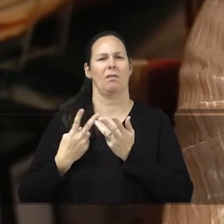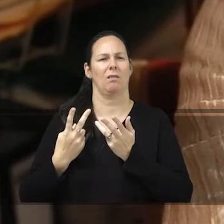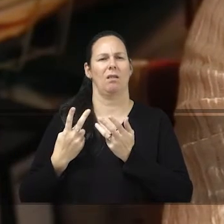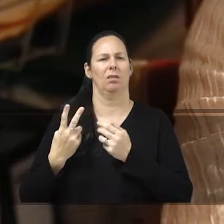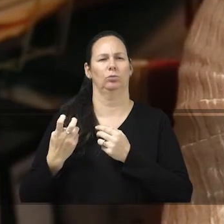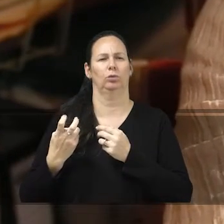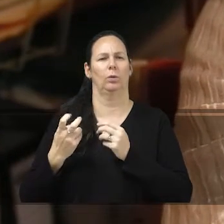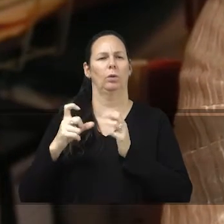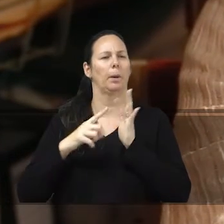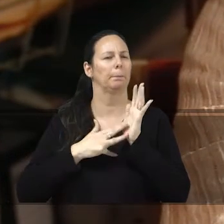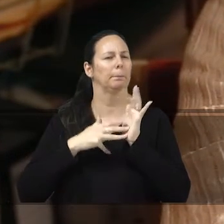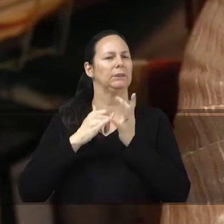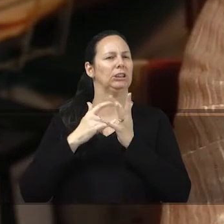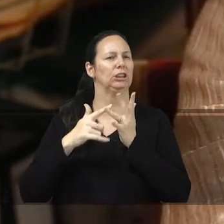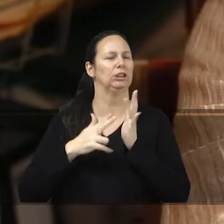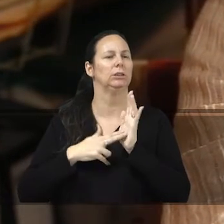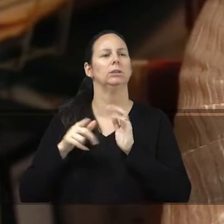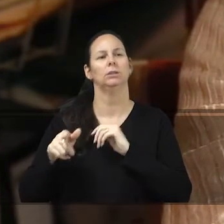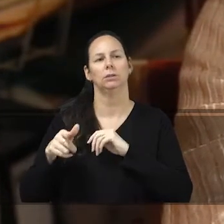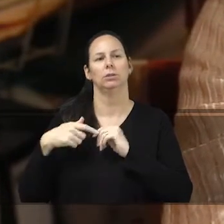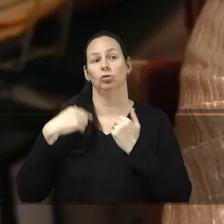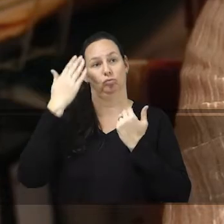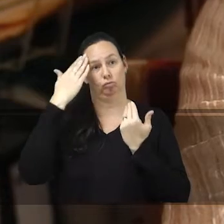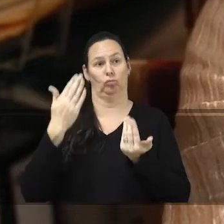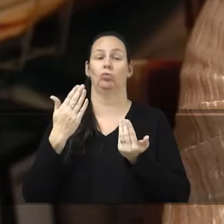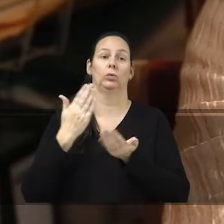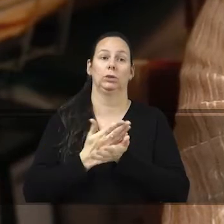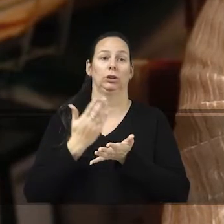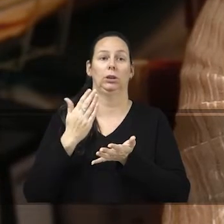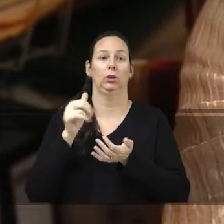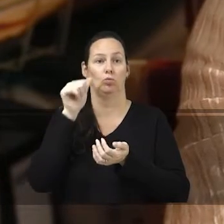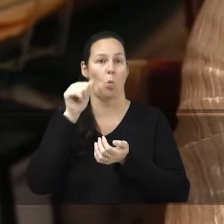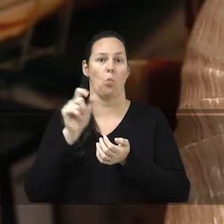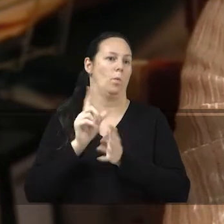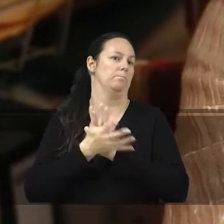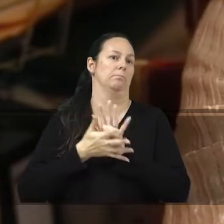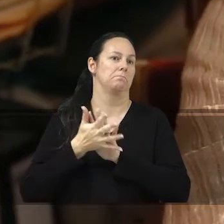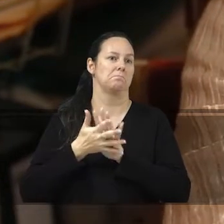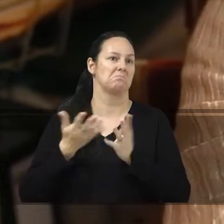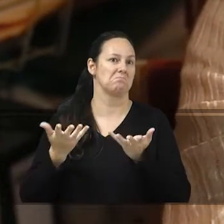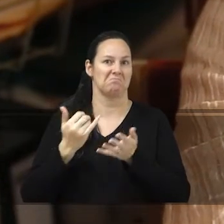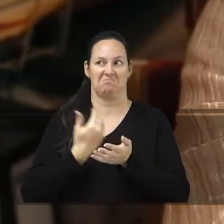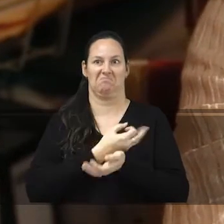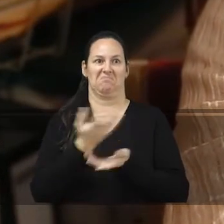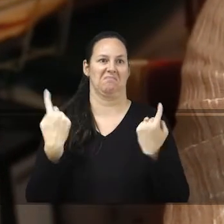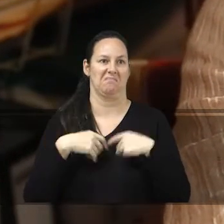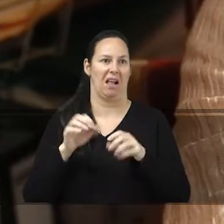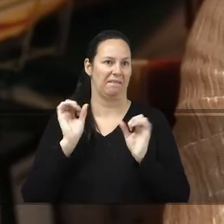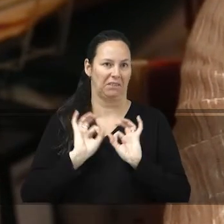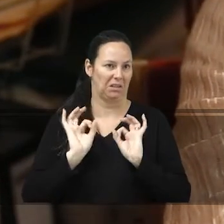was 2 commissions and 1 other. I don't actually know what that means, and none of us have